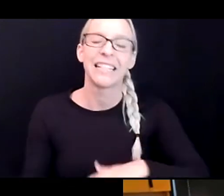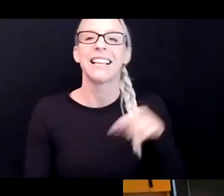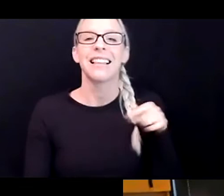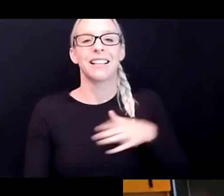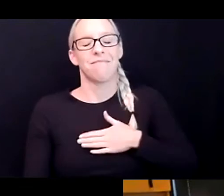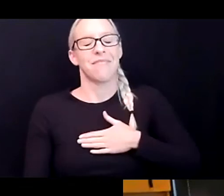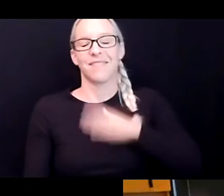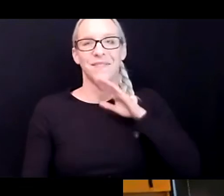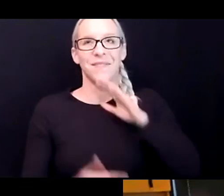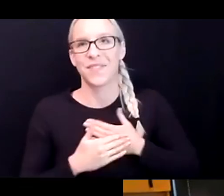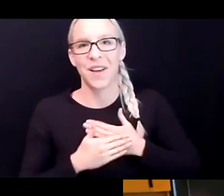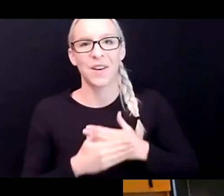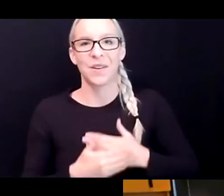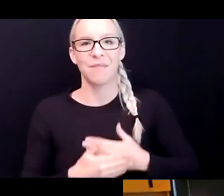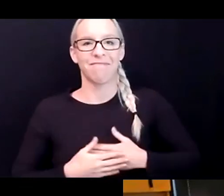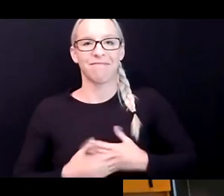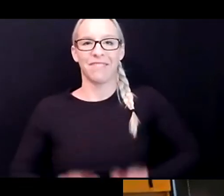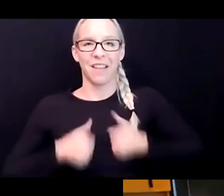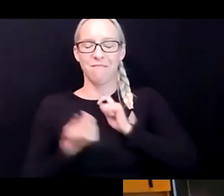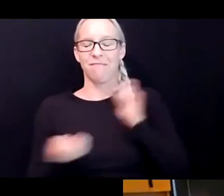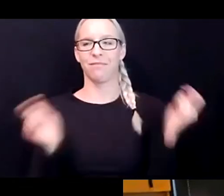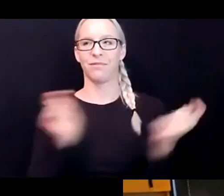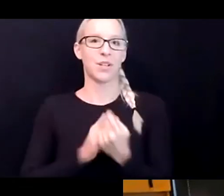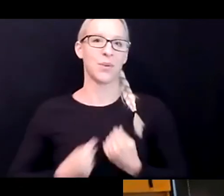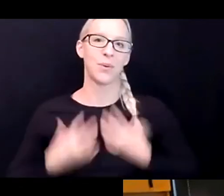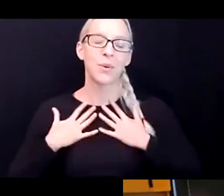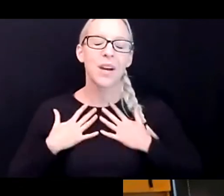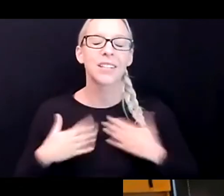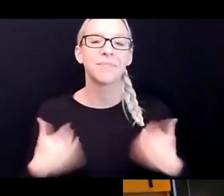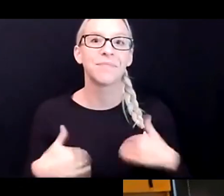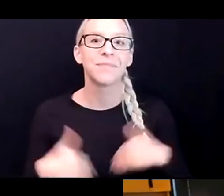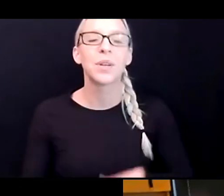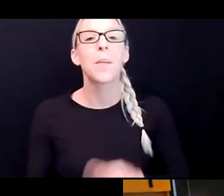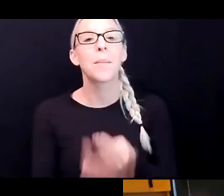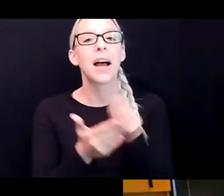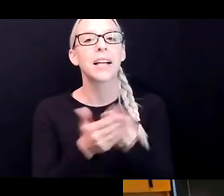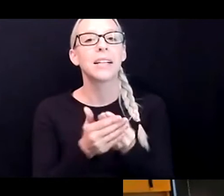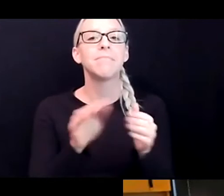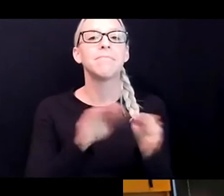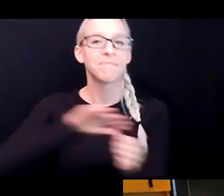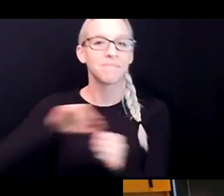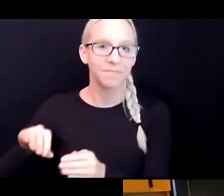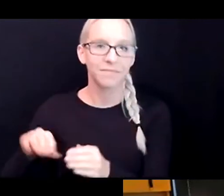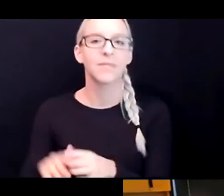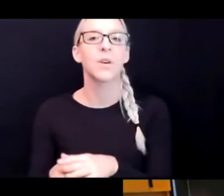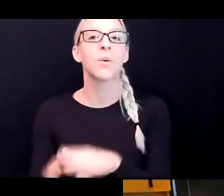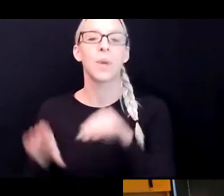age we were when she did. And so we've set aside money in the ABLE account, among other